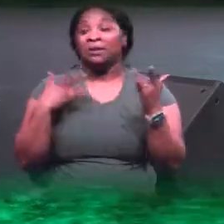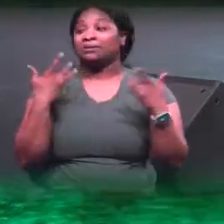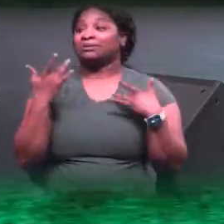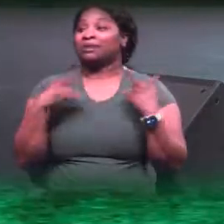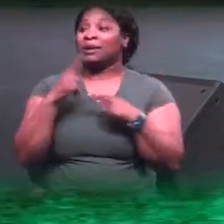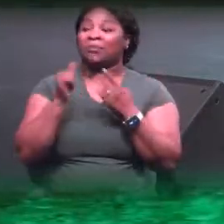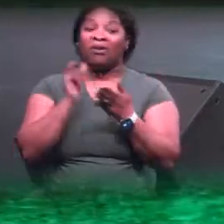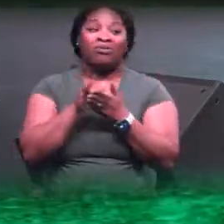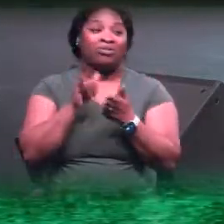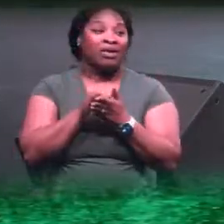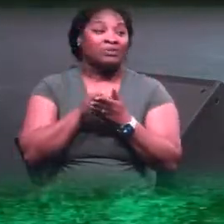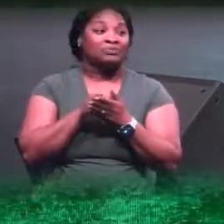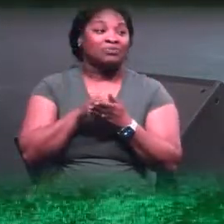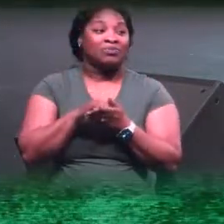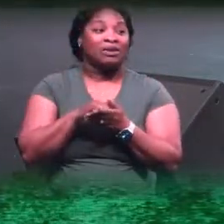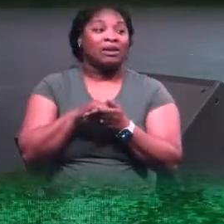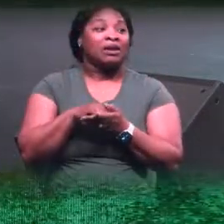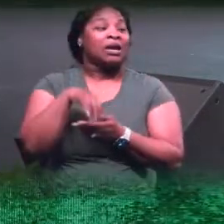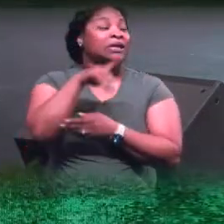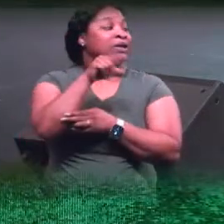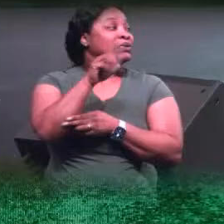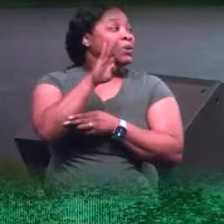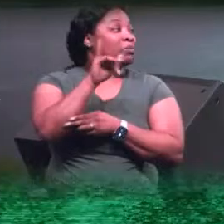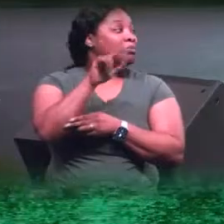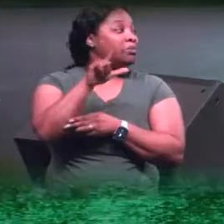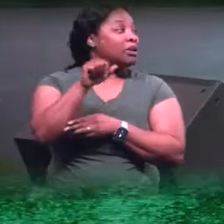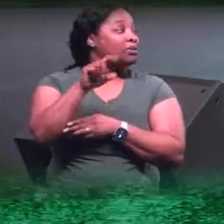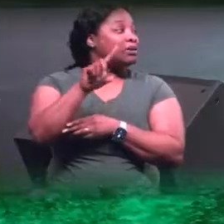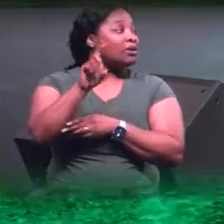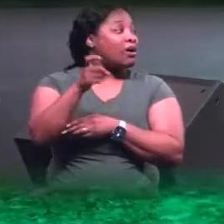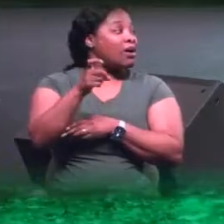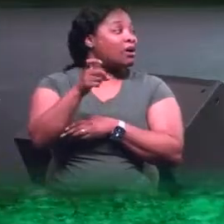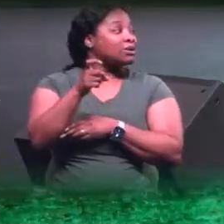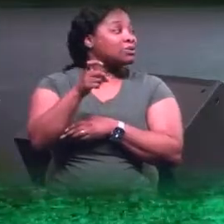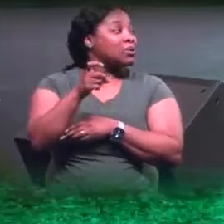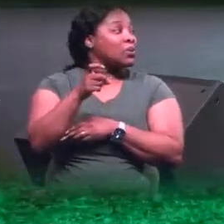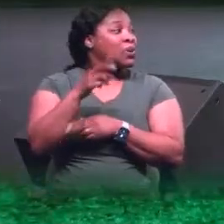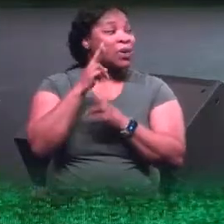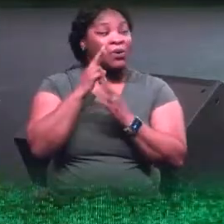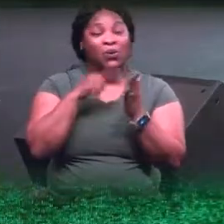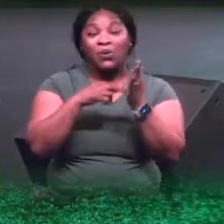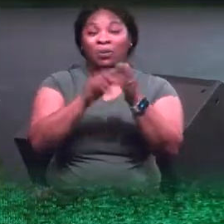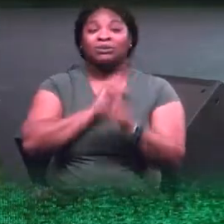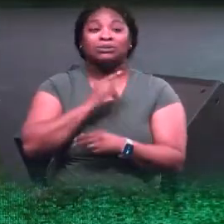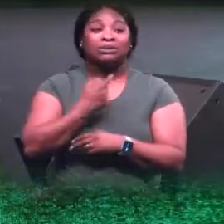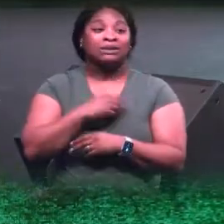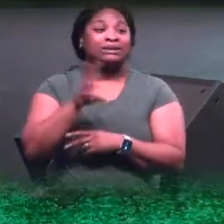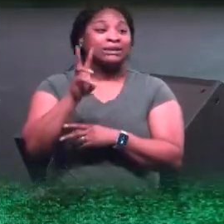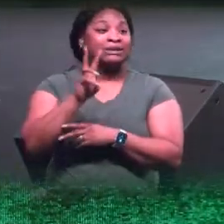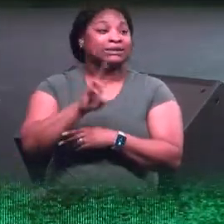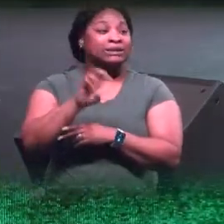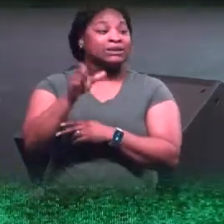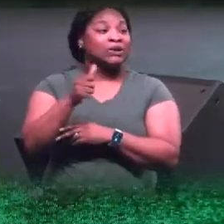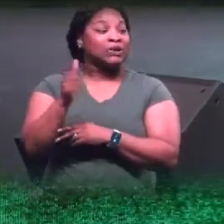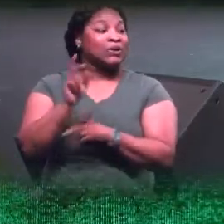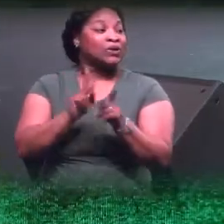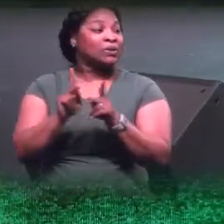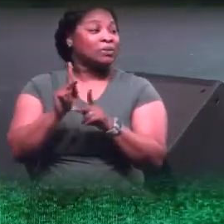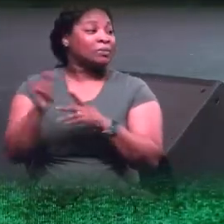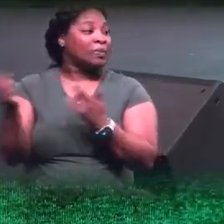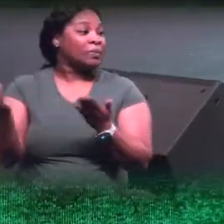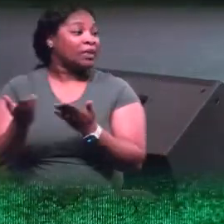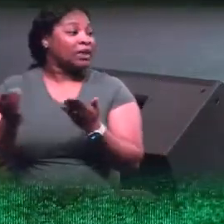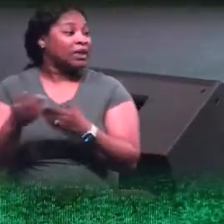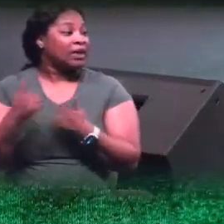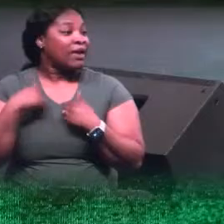that. Dr. Billy Cox will be representing us here at Springfield, and there are 6 other congregations that will have